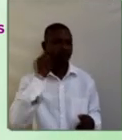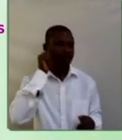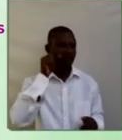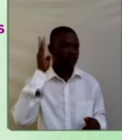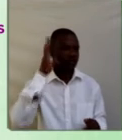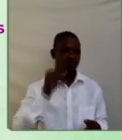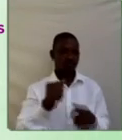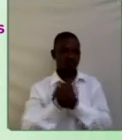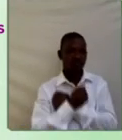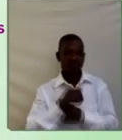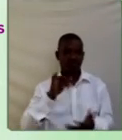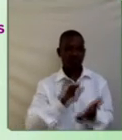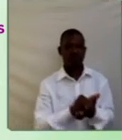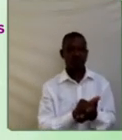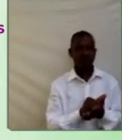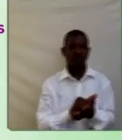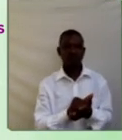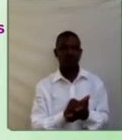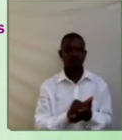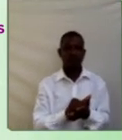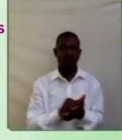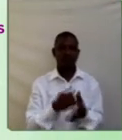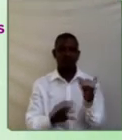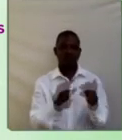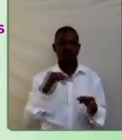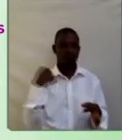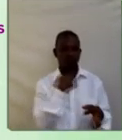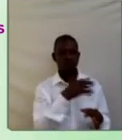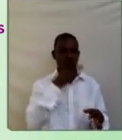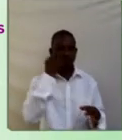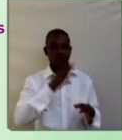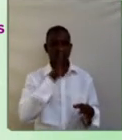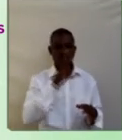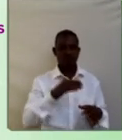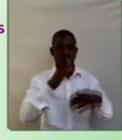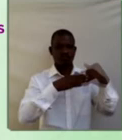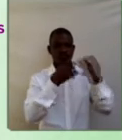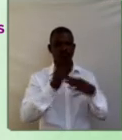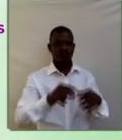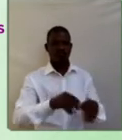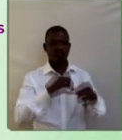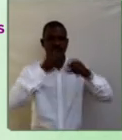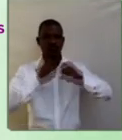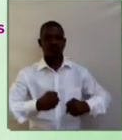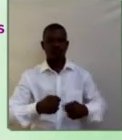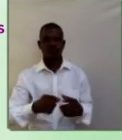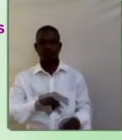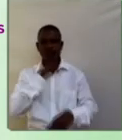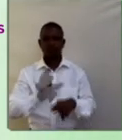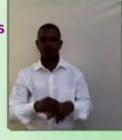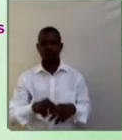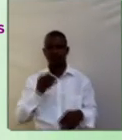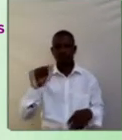Nigerians should love dash if we must build a strong nation.